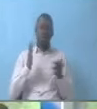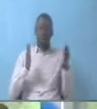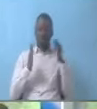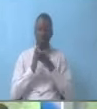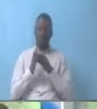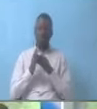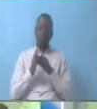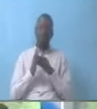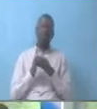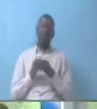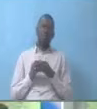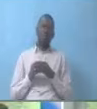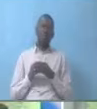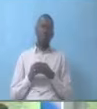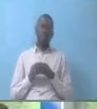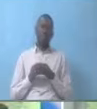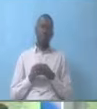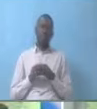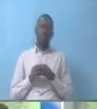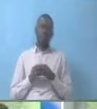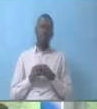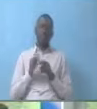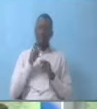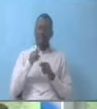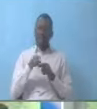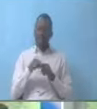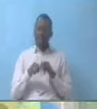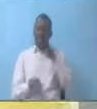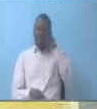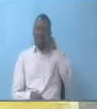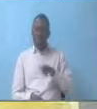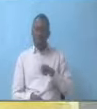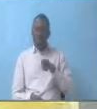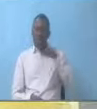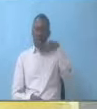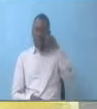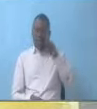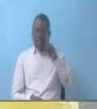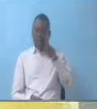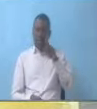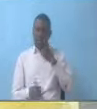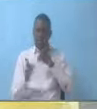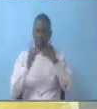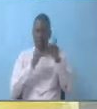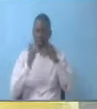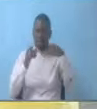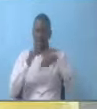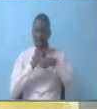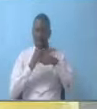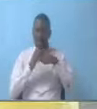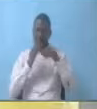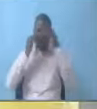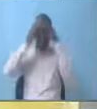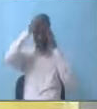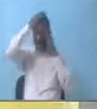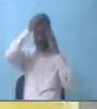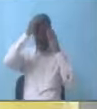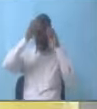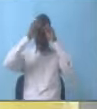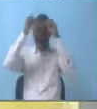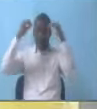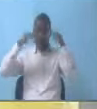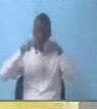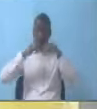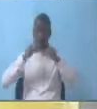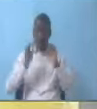Was November 11 discussed at the council? No. Very November 11. What time did the council be? Let me explain something. There